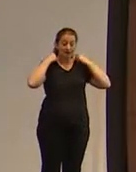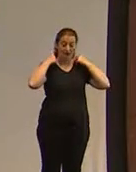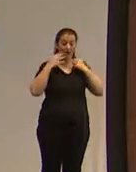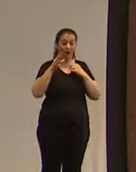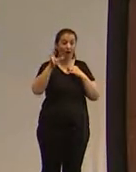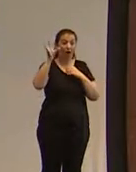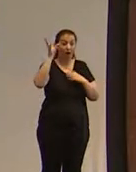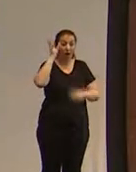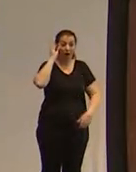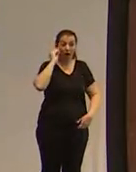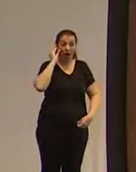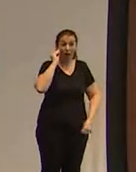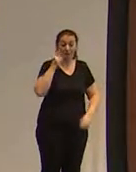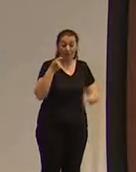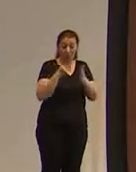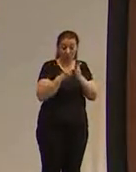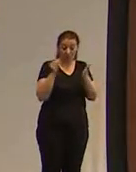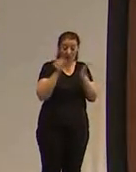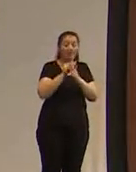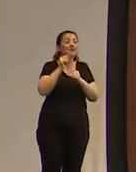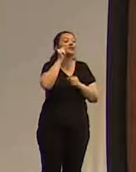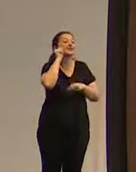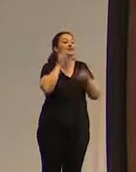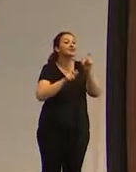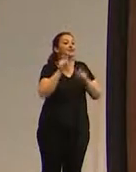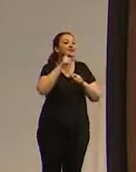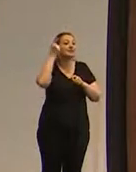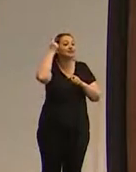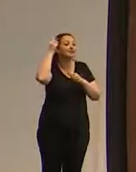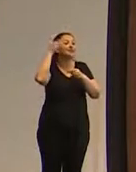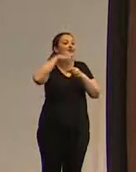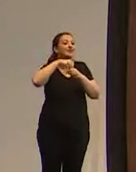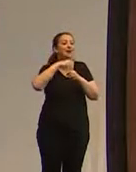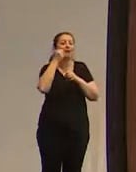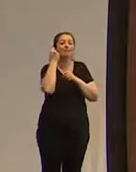describe that and